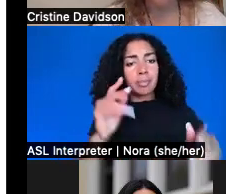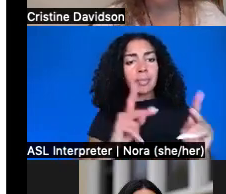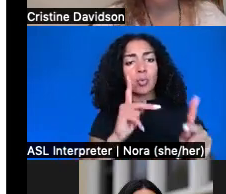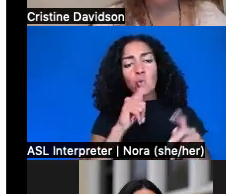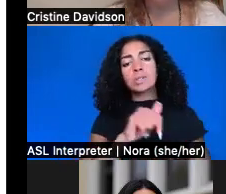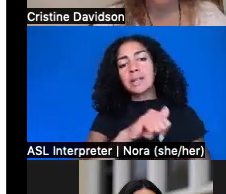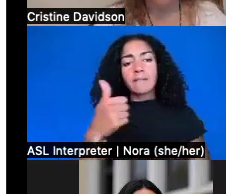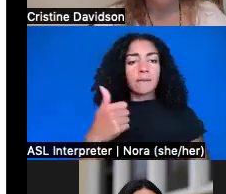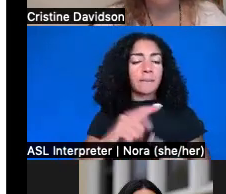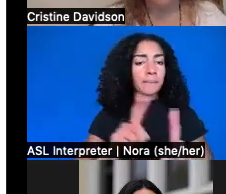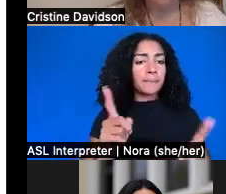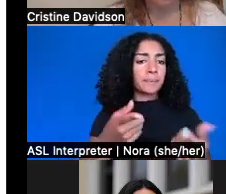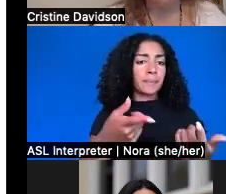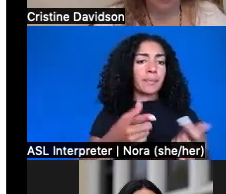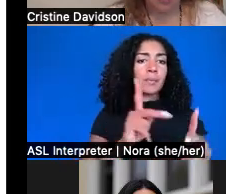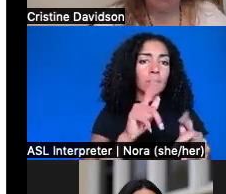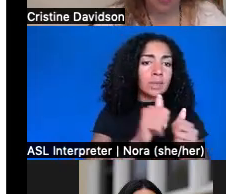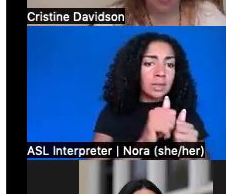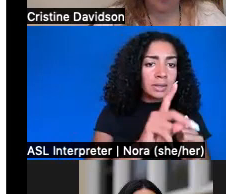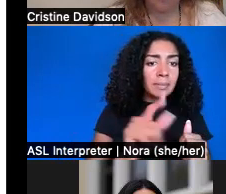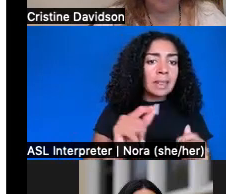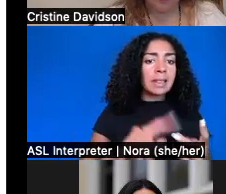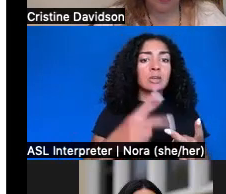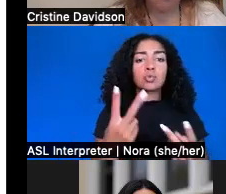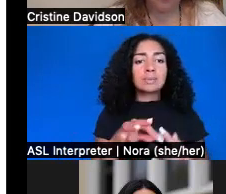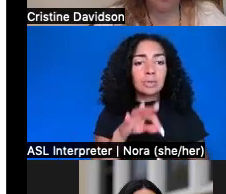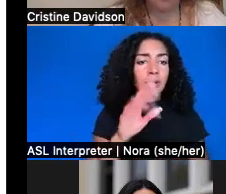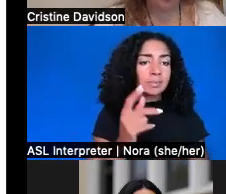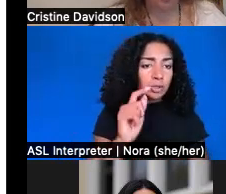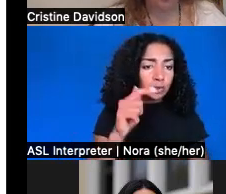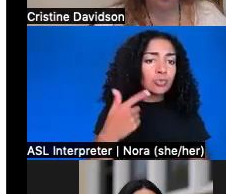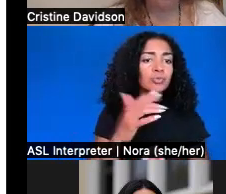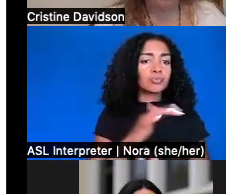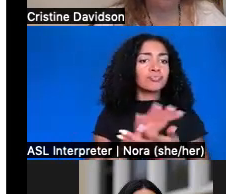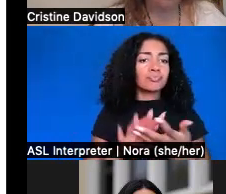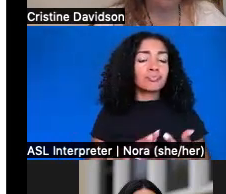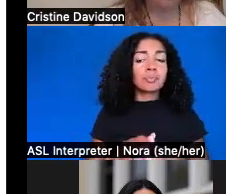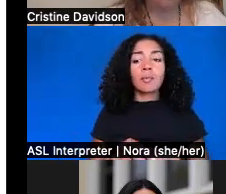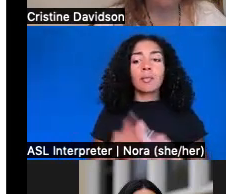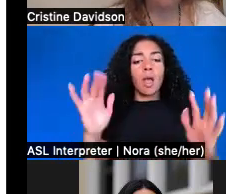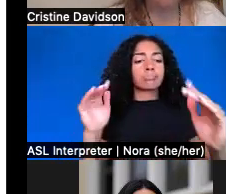older, anybody who doesn't sort of have a financial